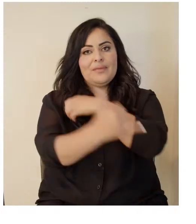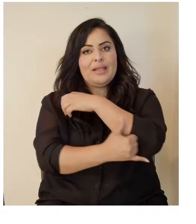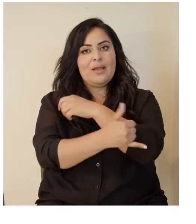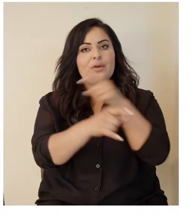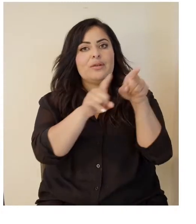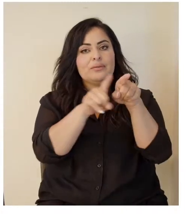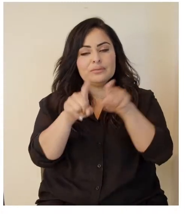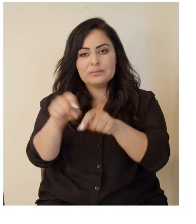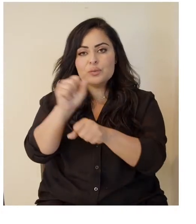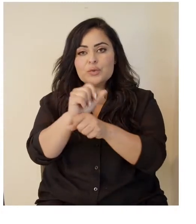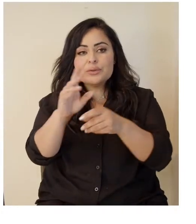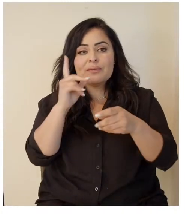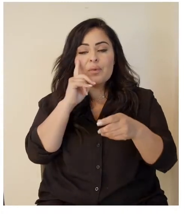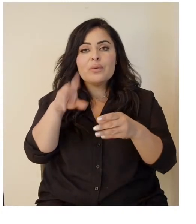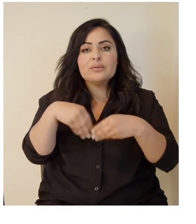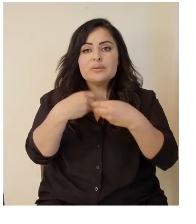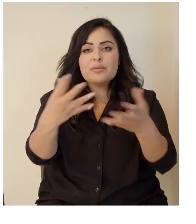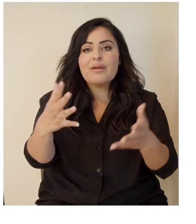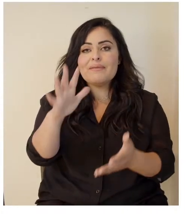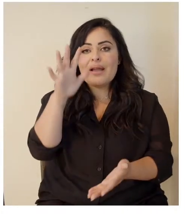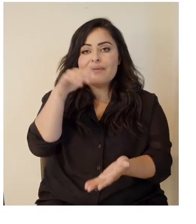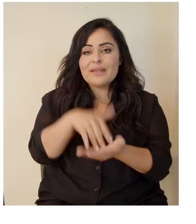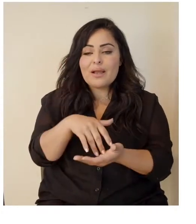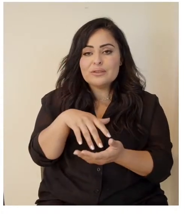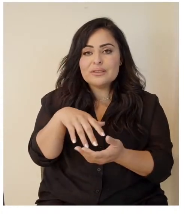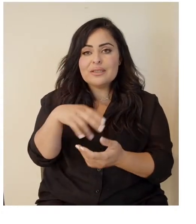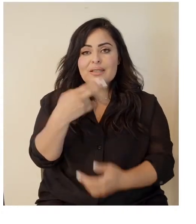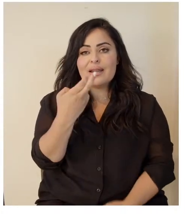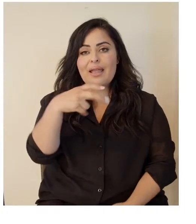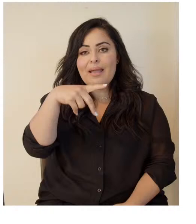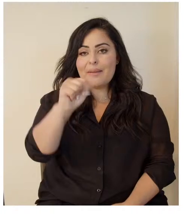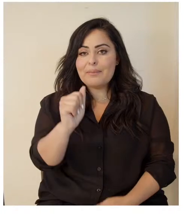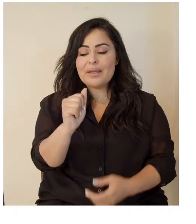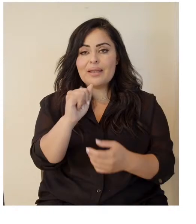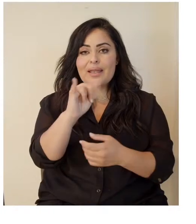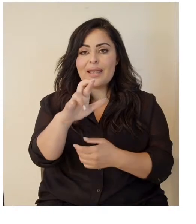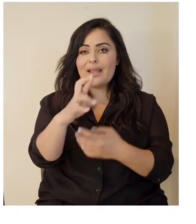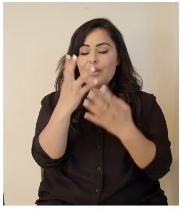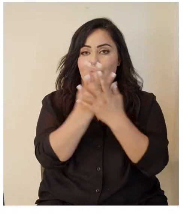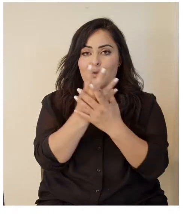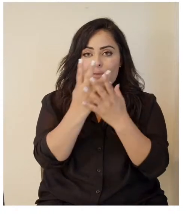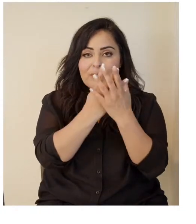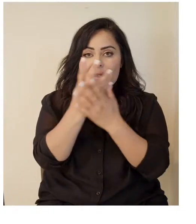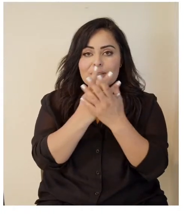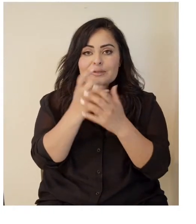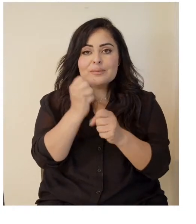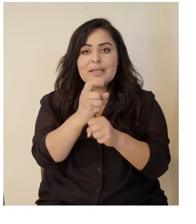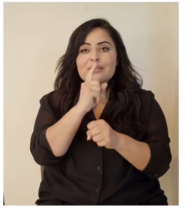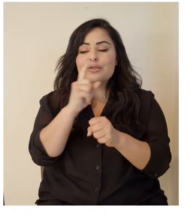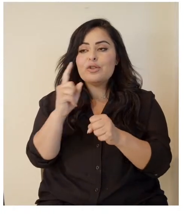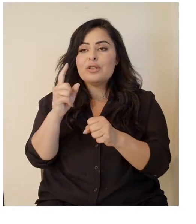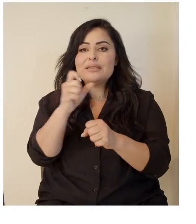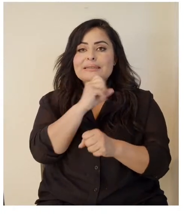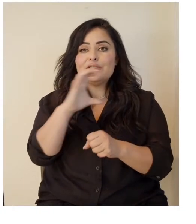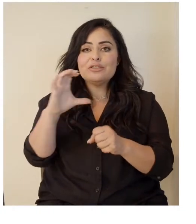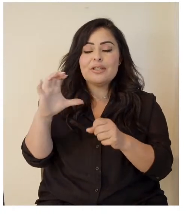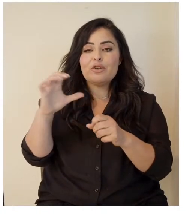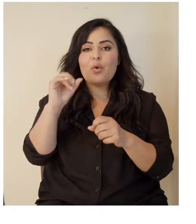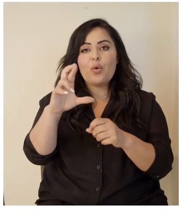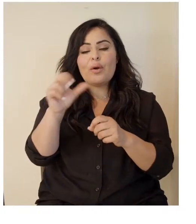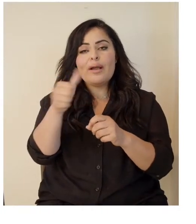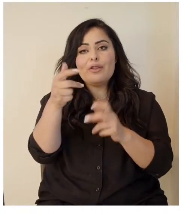also working to distribute over 5,000 HEPA air purifiers to institutions that take care of seniors, nursing homes, and